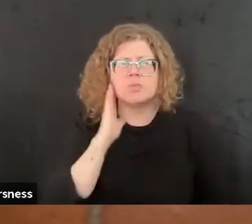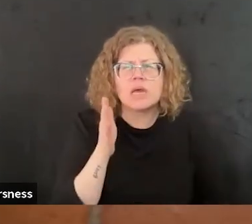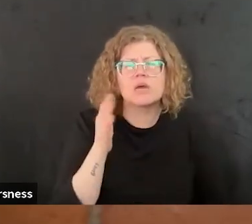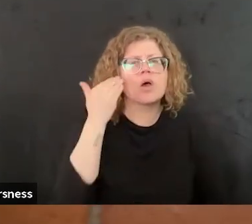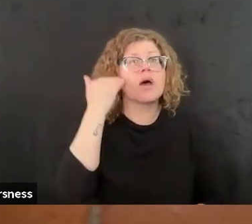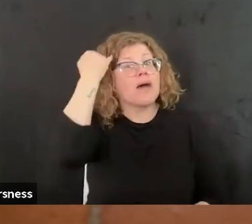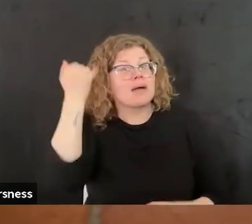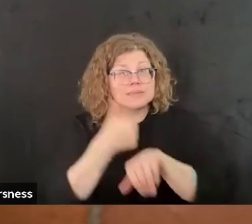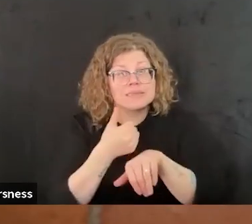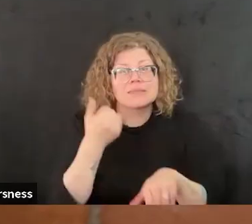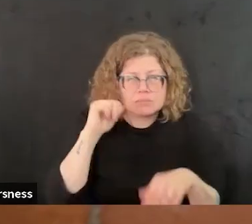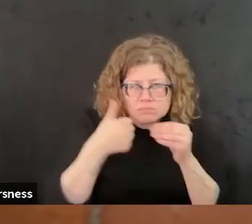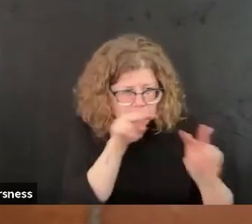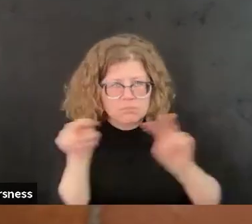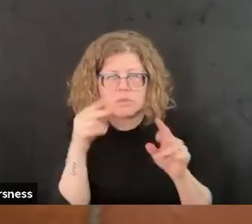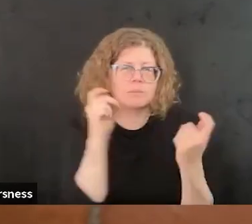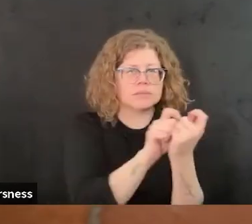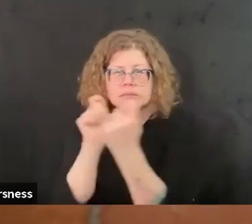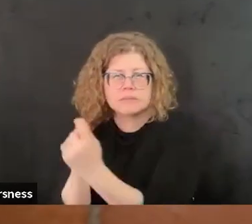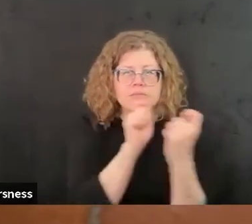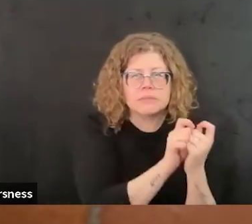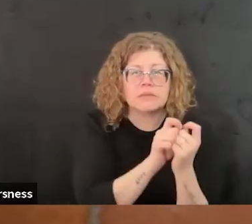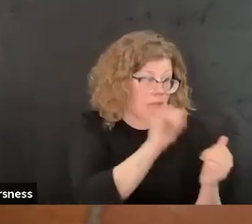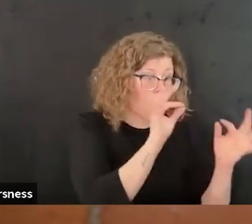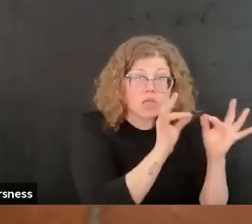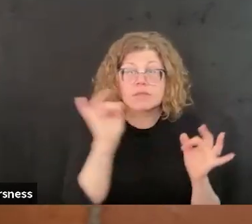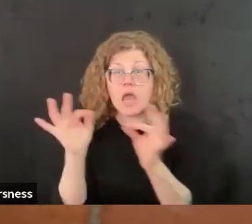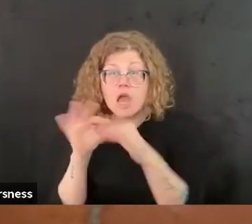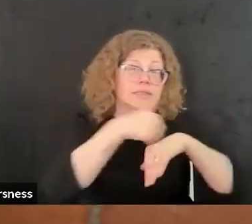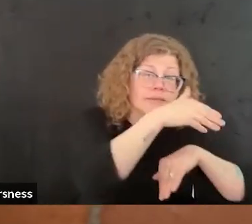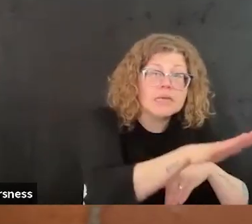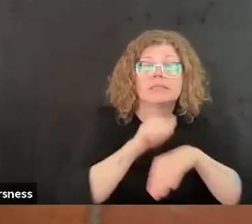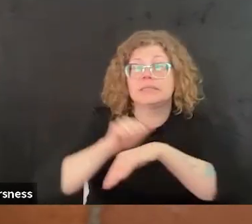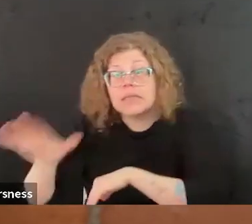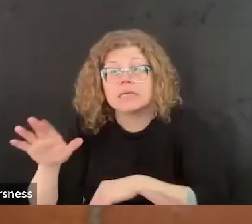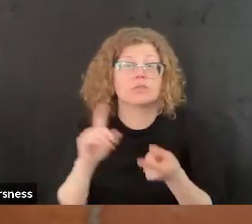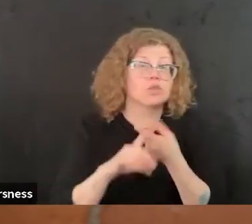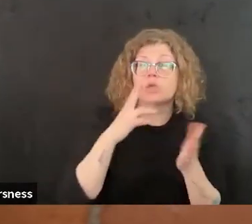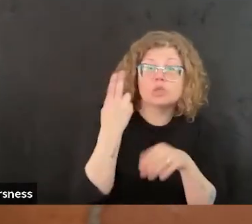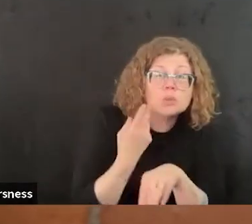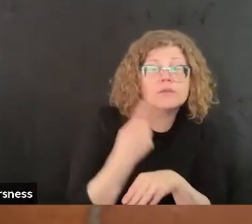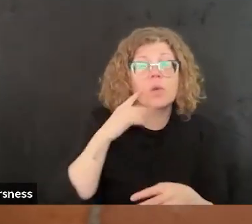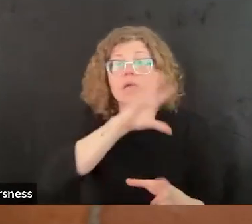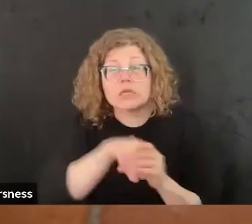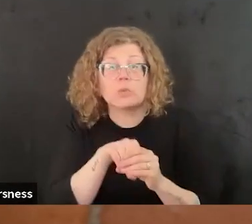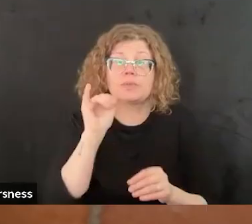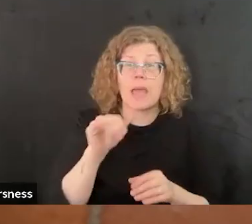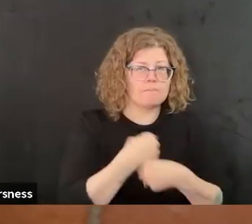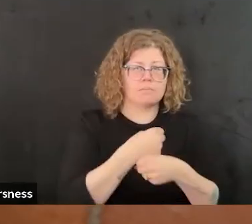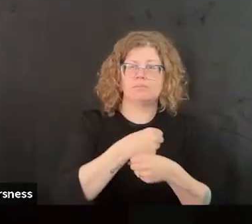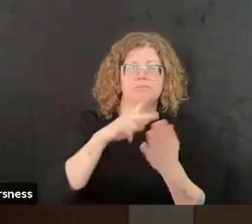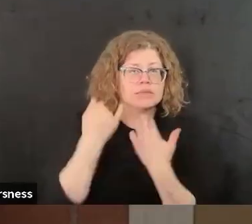You have very, very specific costs outlined for the materials, for the shipping, all of the elements that are being used throughout the course